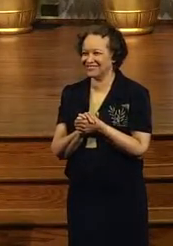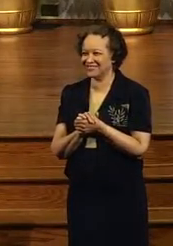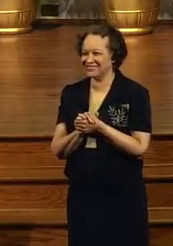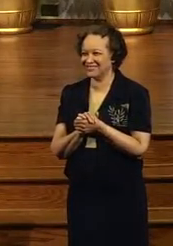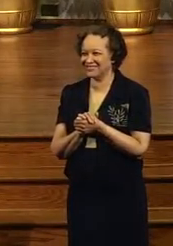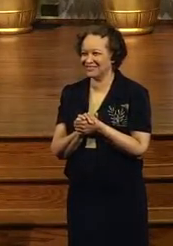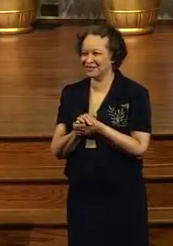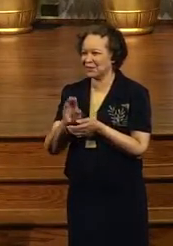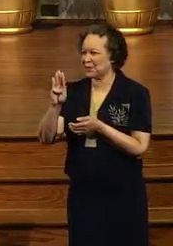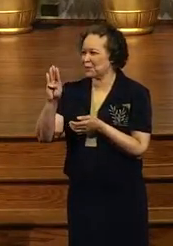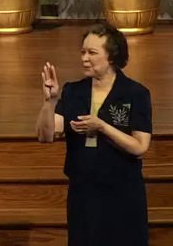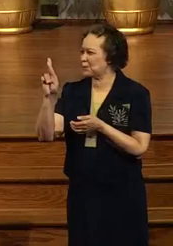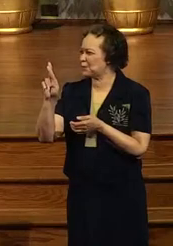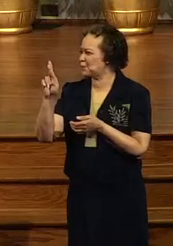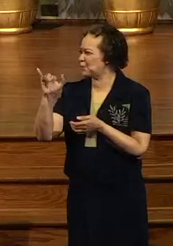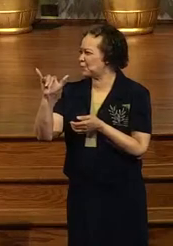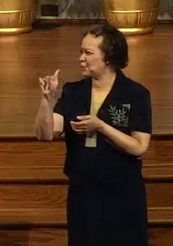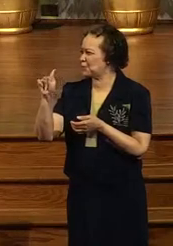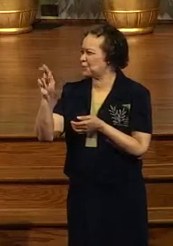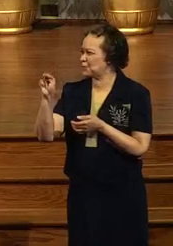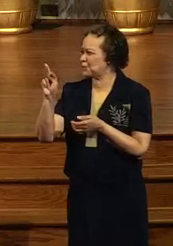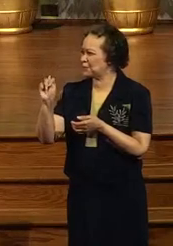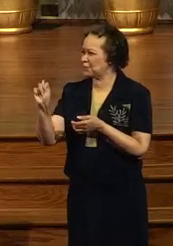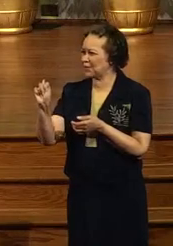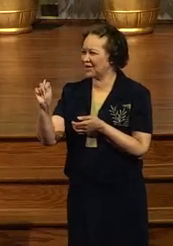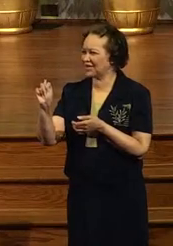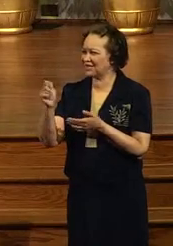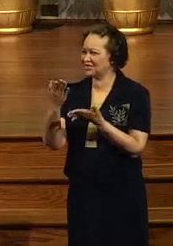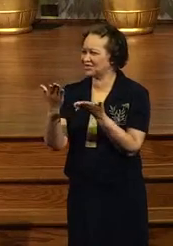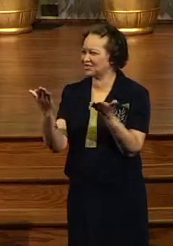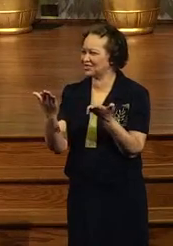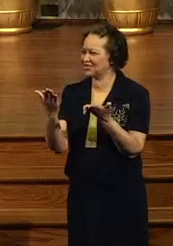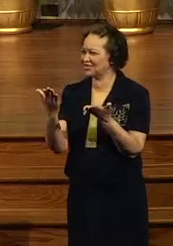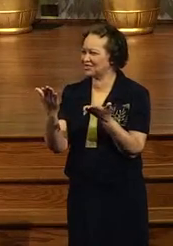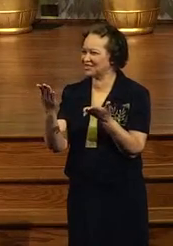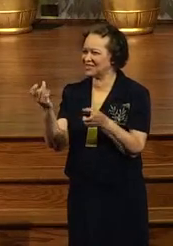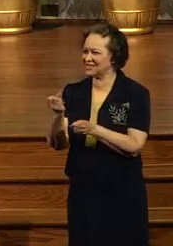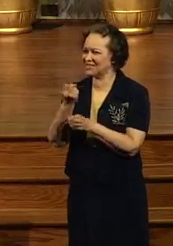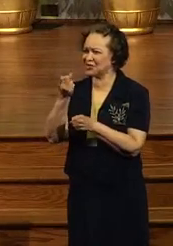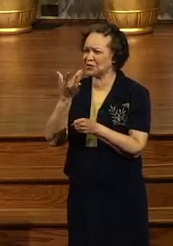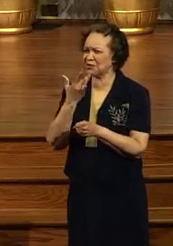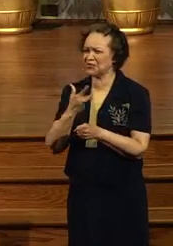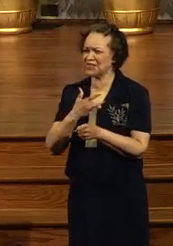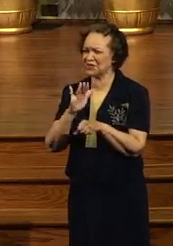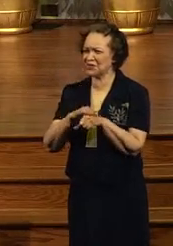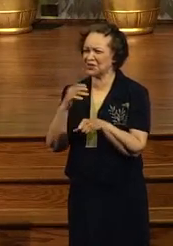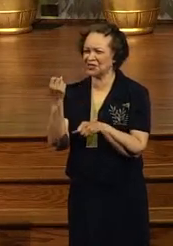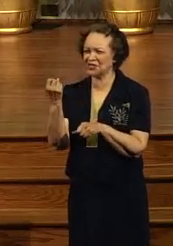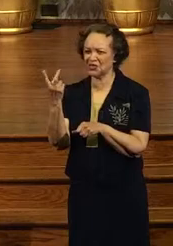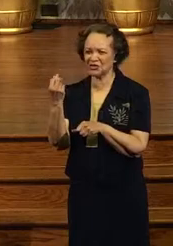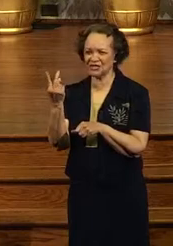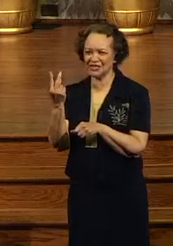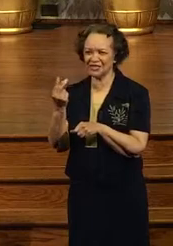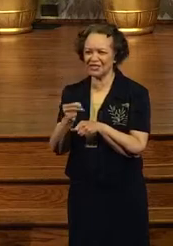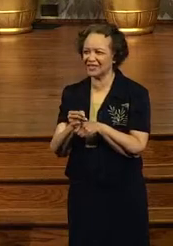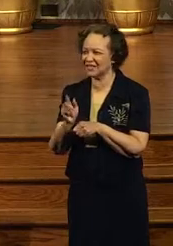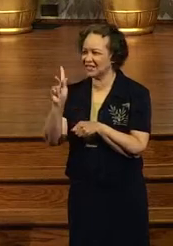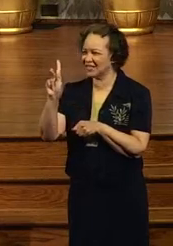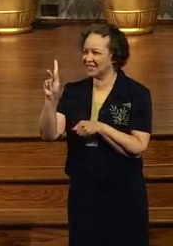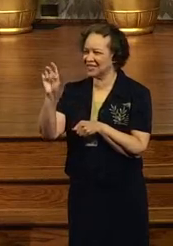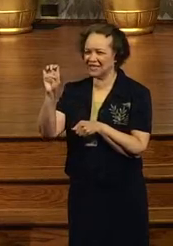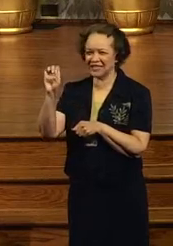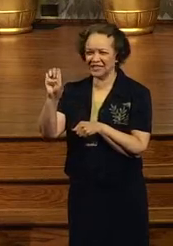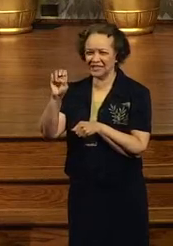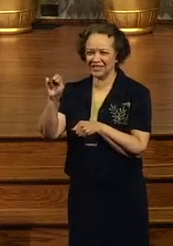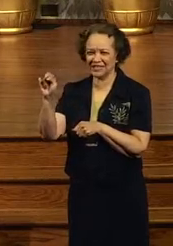Rhonda Bryant, is she here? She has celebrated her birthday on the 13th. Kenneth Frazier on the